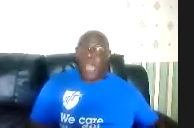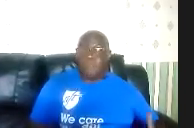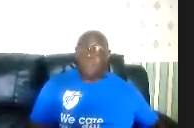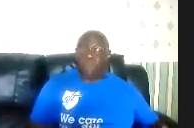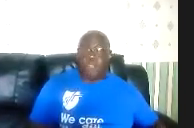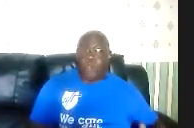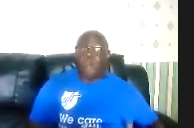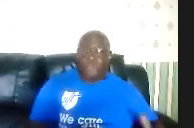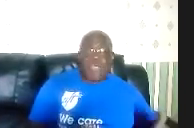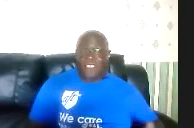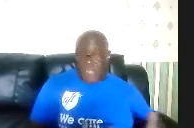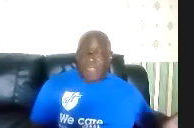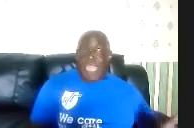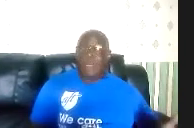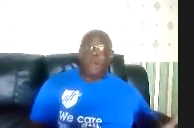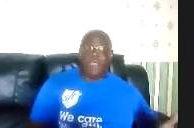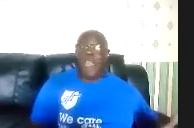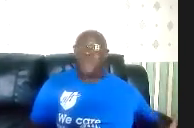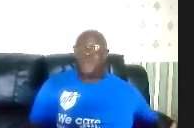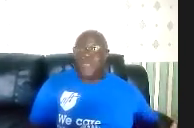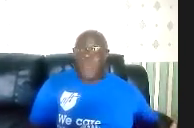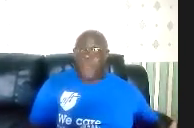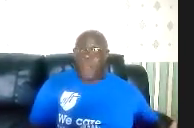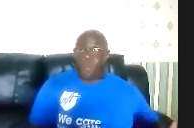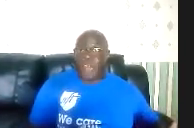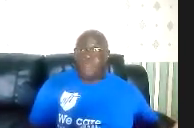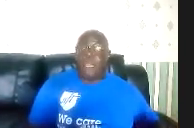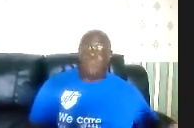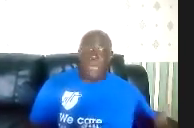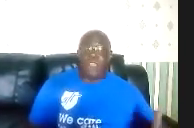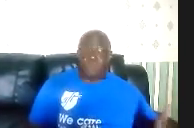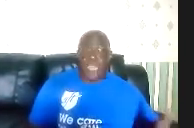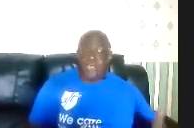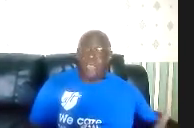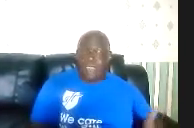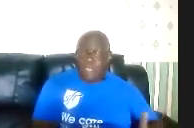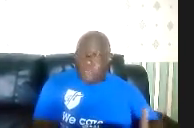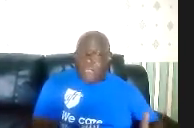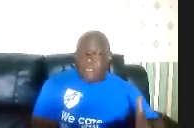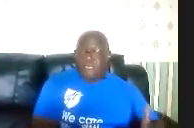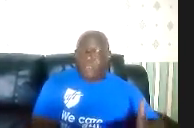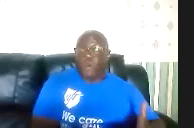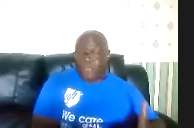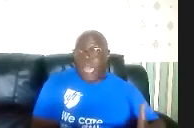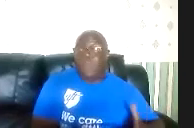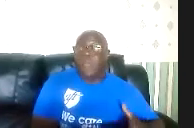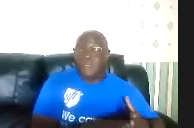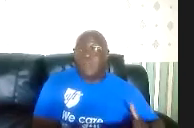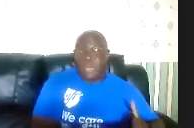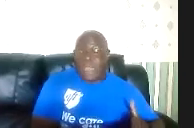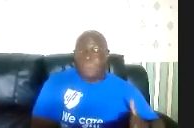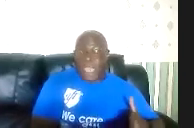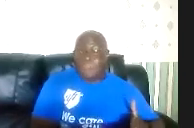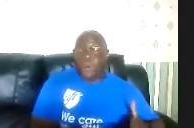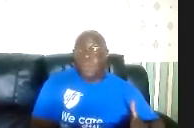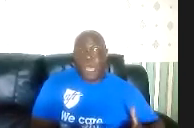in mind. People don't often actually say what they're going through in their personal lives, but people need to recognize that it's a difficult time for